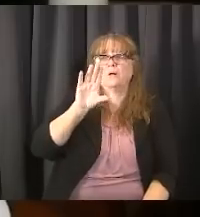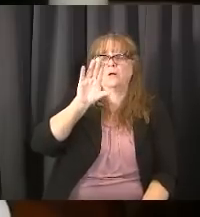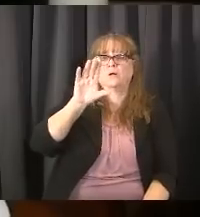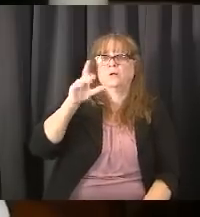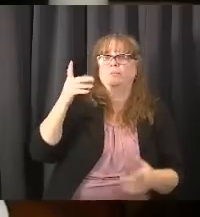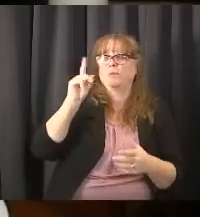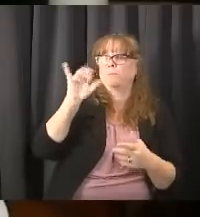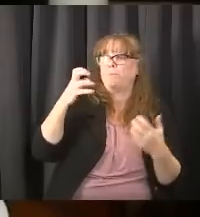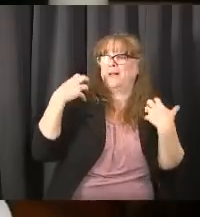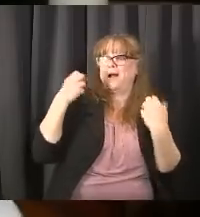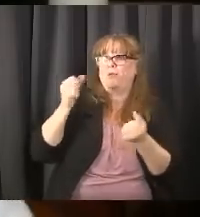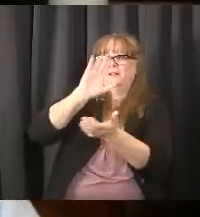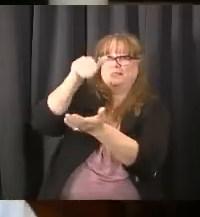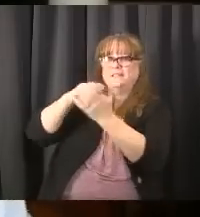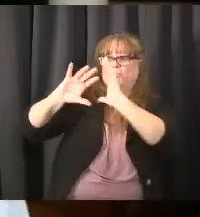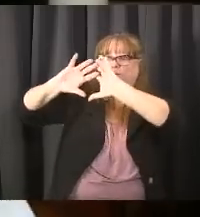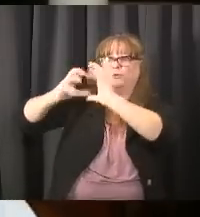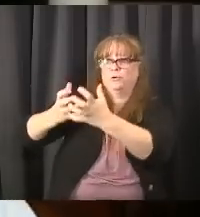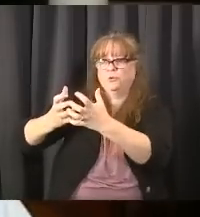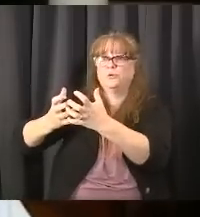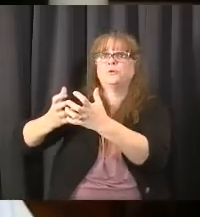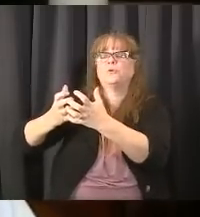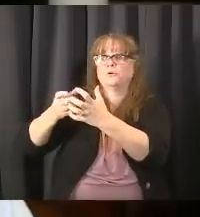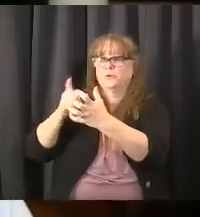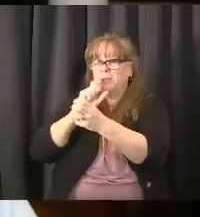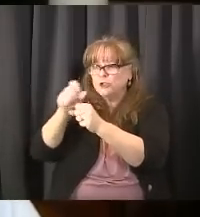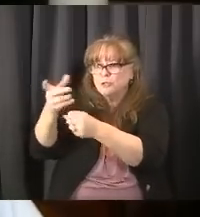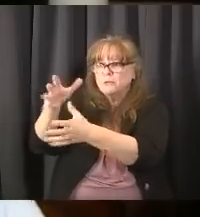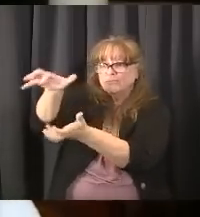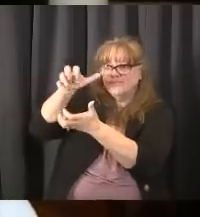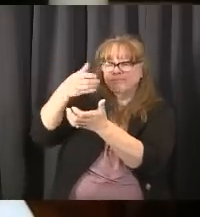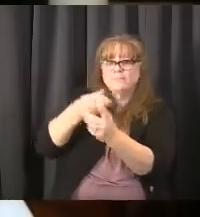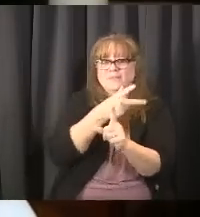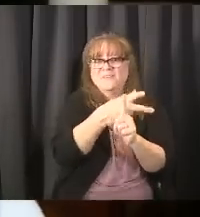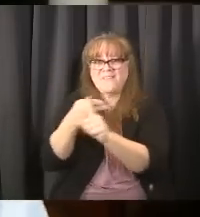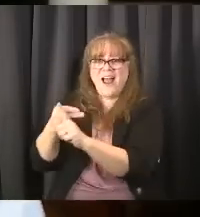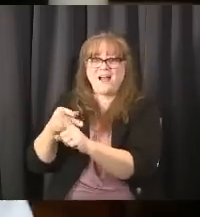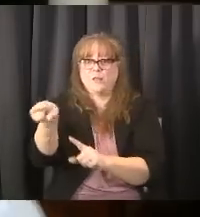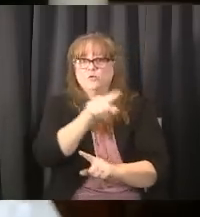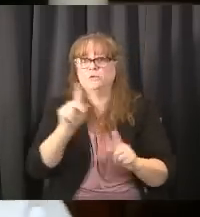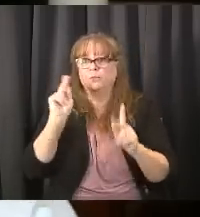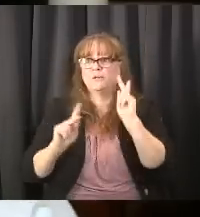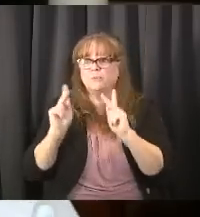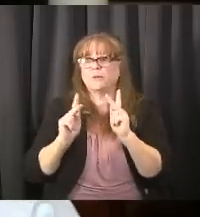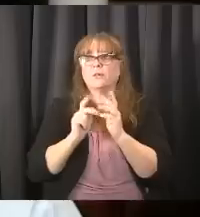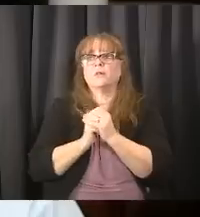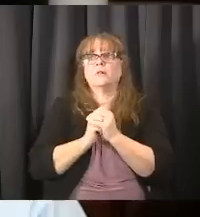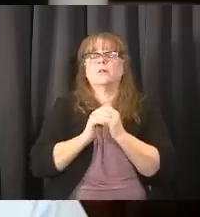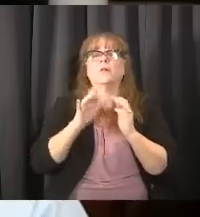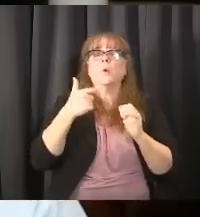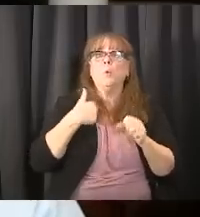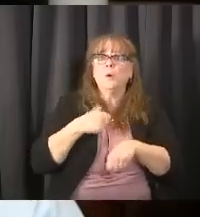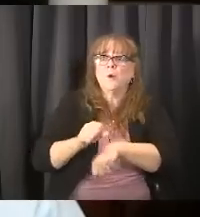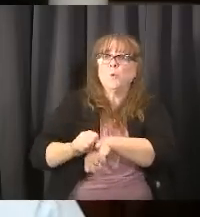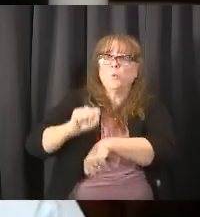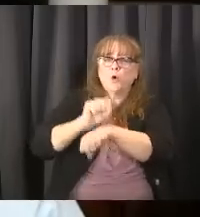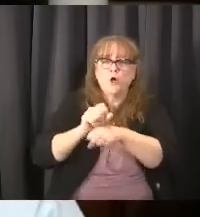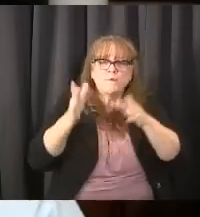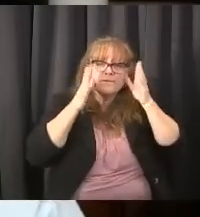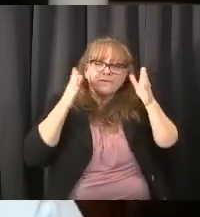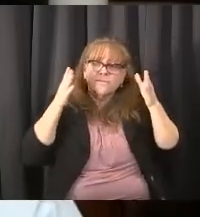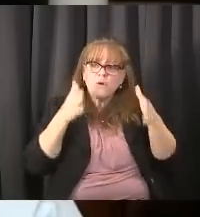We are making a concerted effort to vaccinate individuals over 70 years of age. At Salud, we